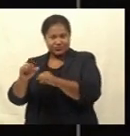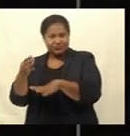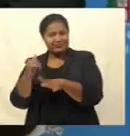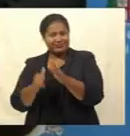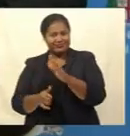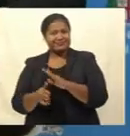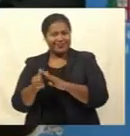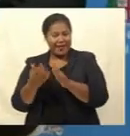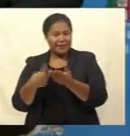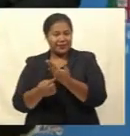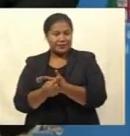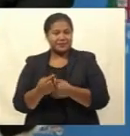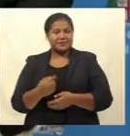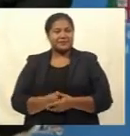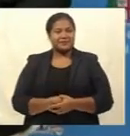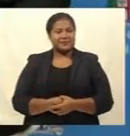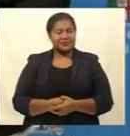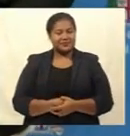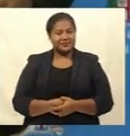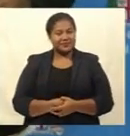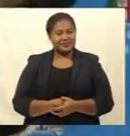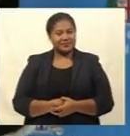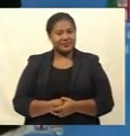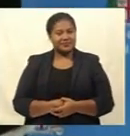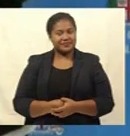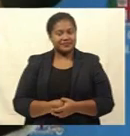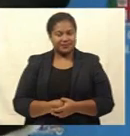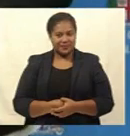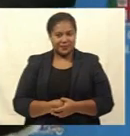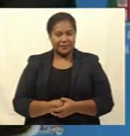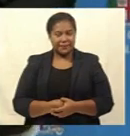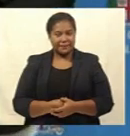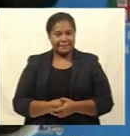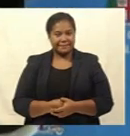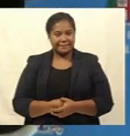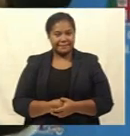24th. It depends entirely on the COVID-19 situation at that time.